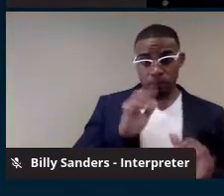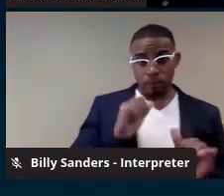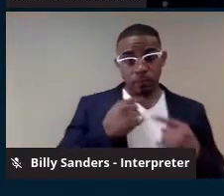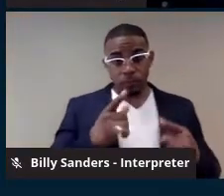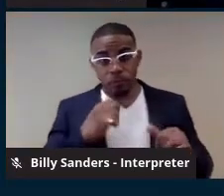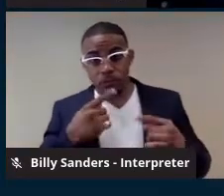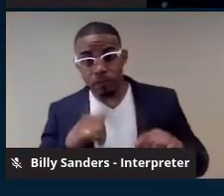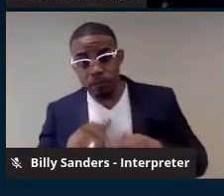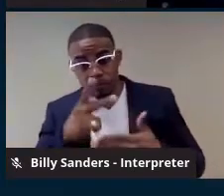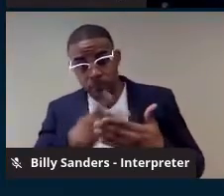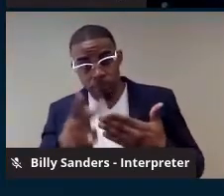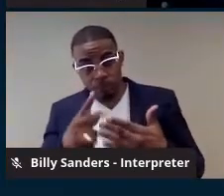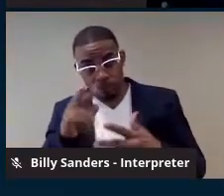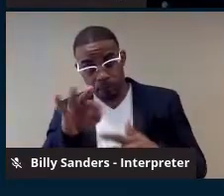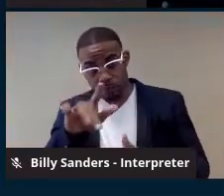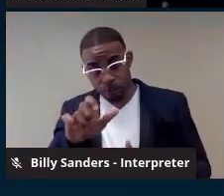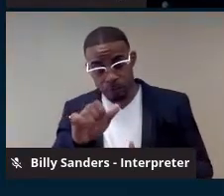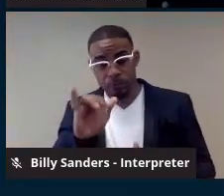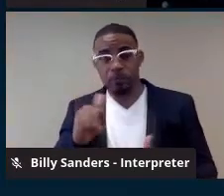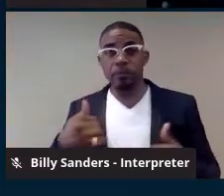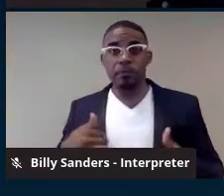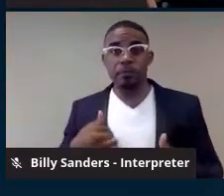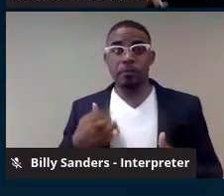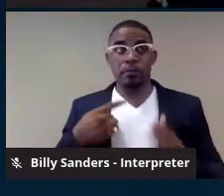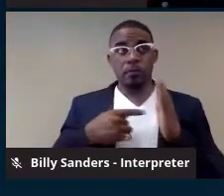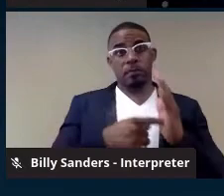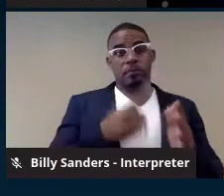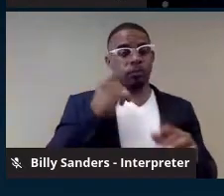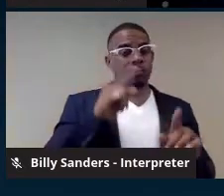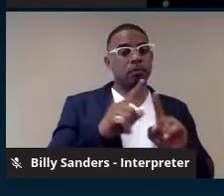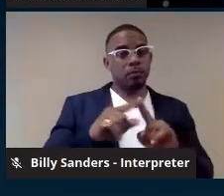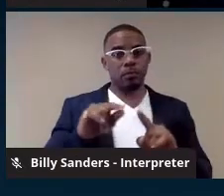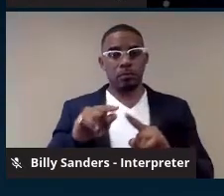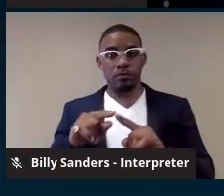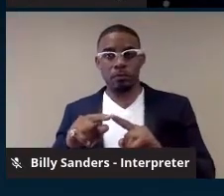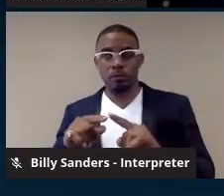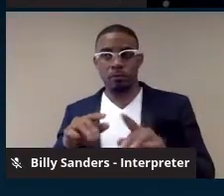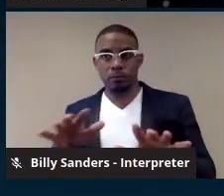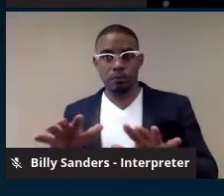tell in that program file that I showed, but also when you're in